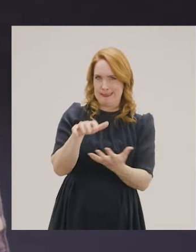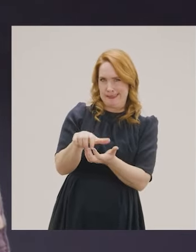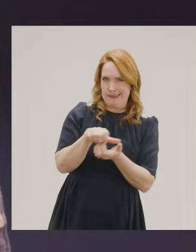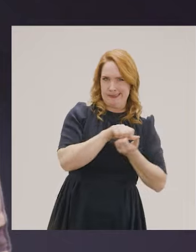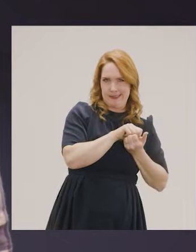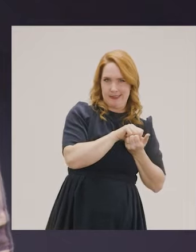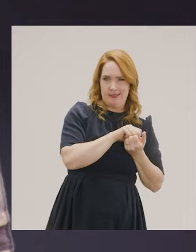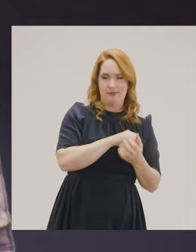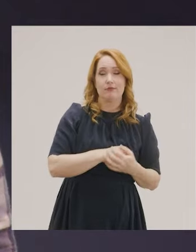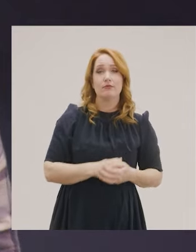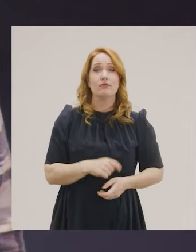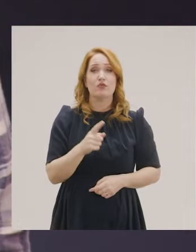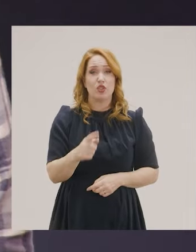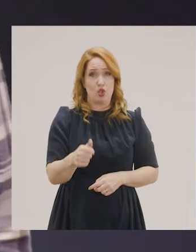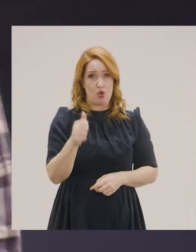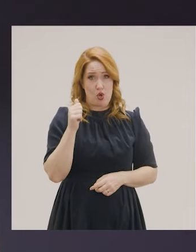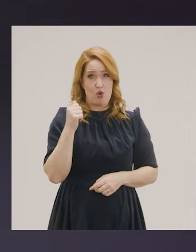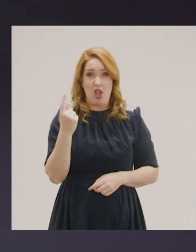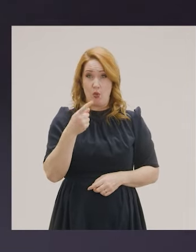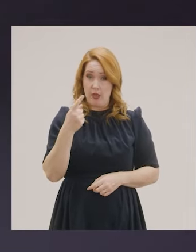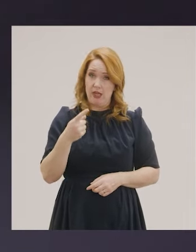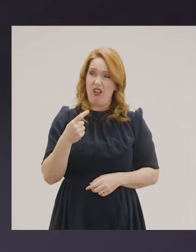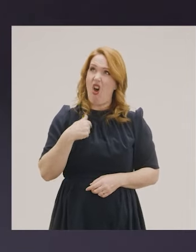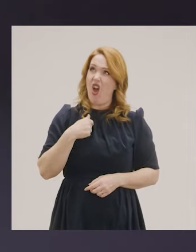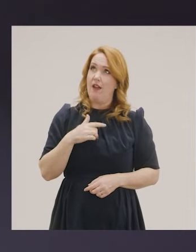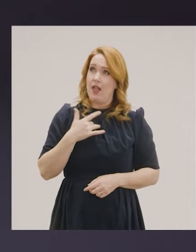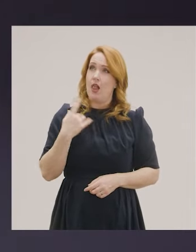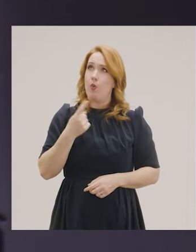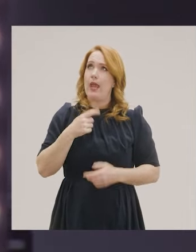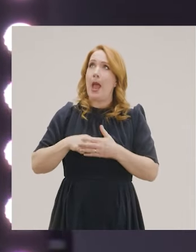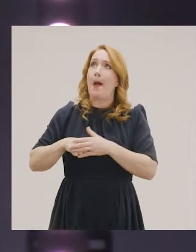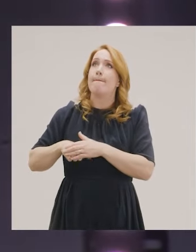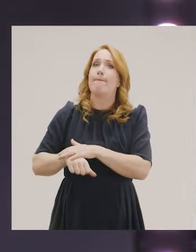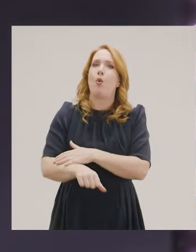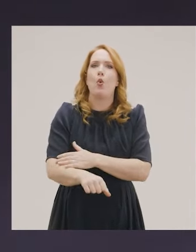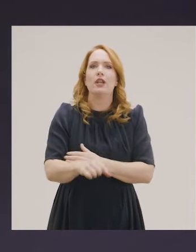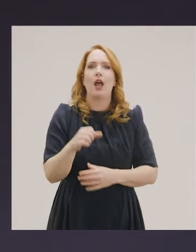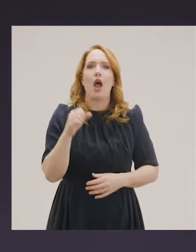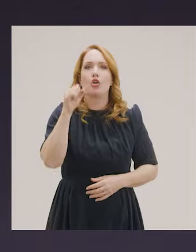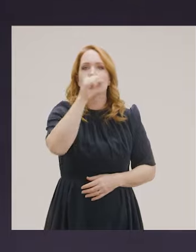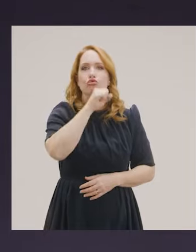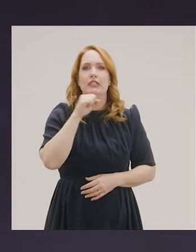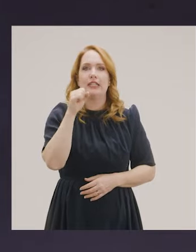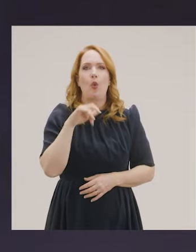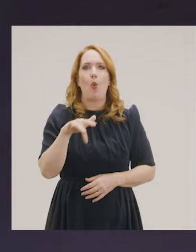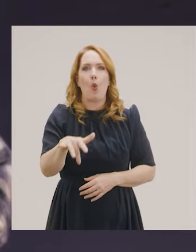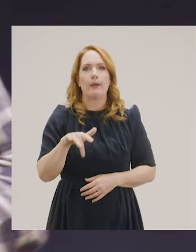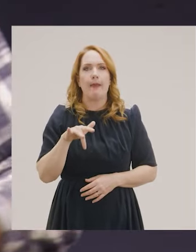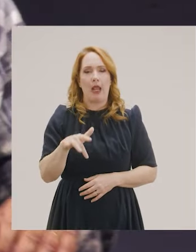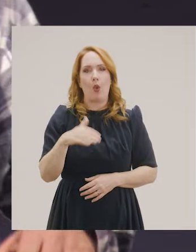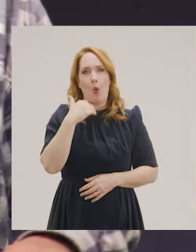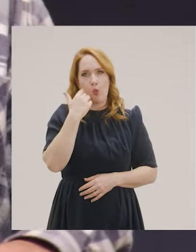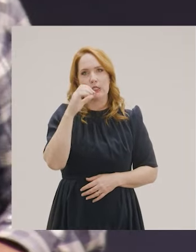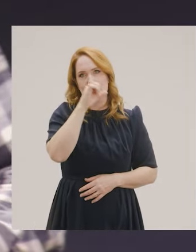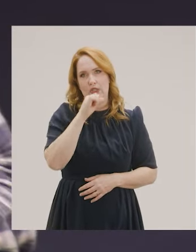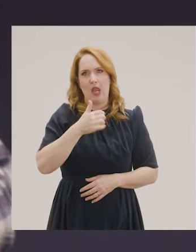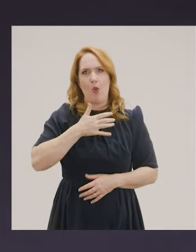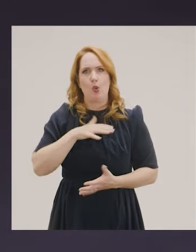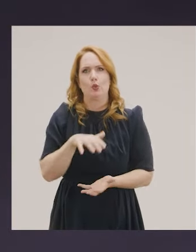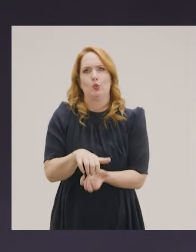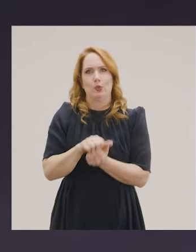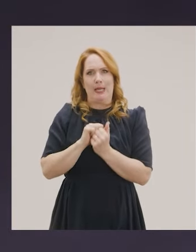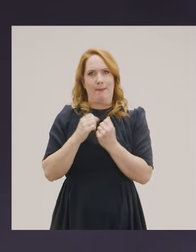God. Do you know, we are born, I think, greedy. We're born greedy. It's our